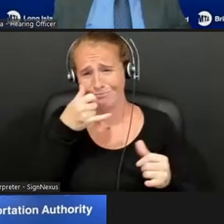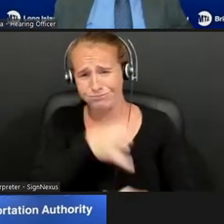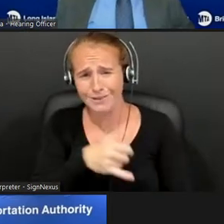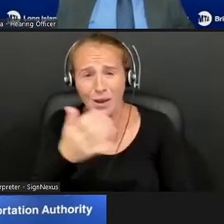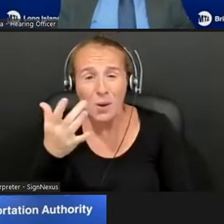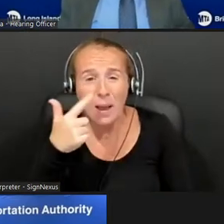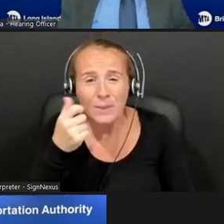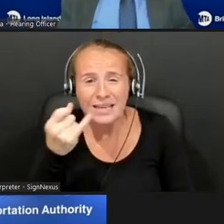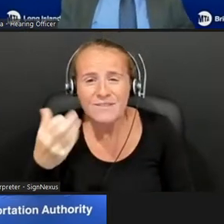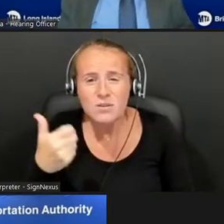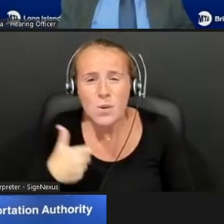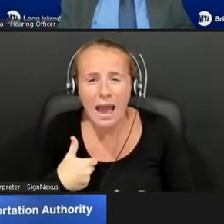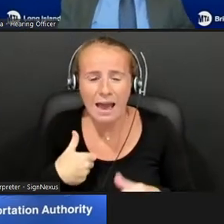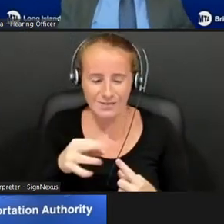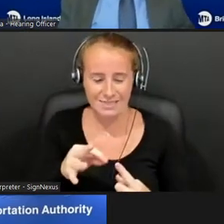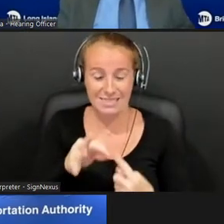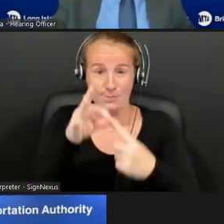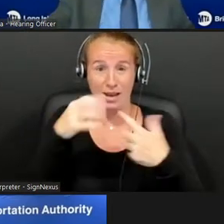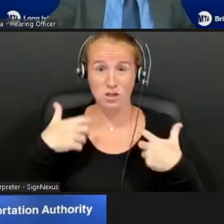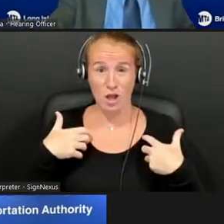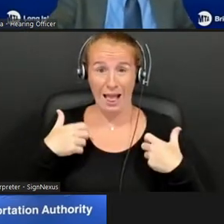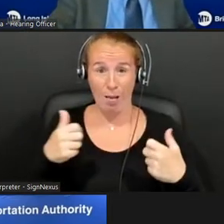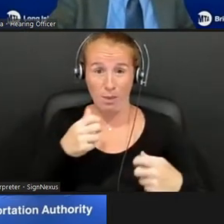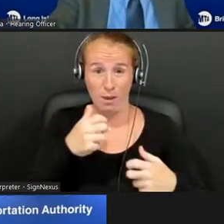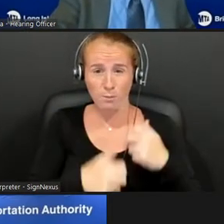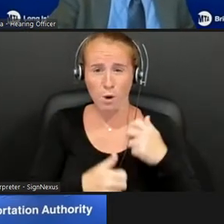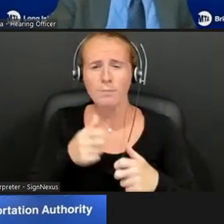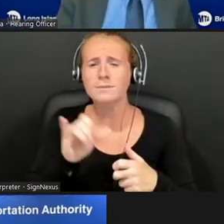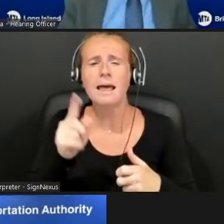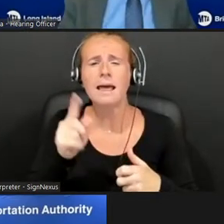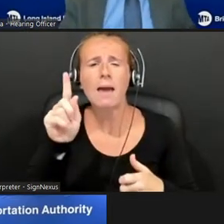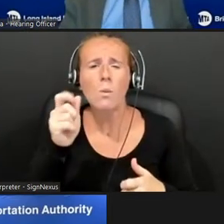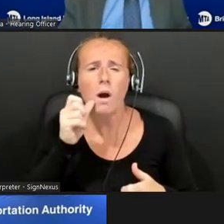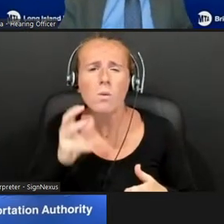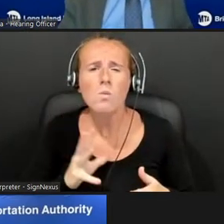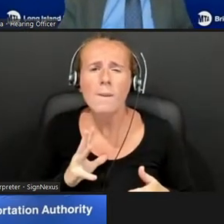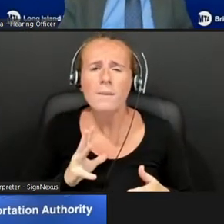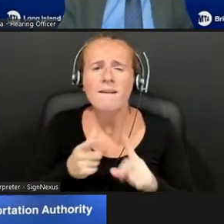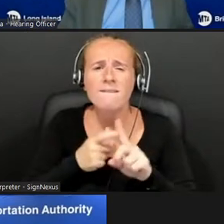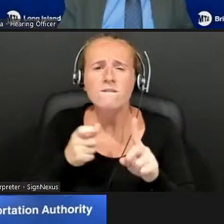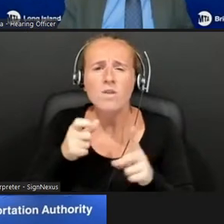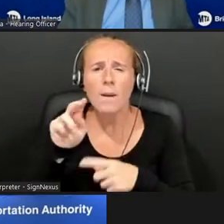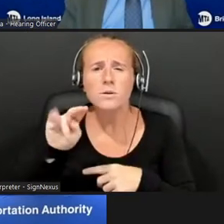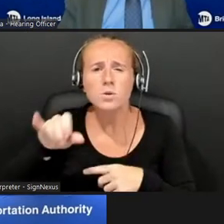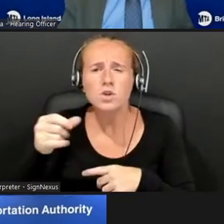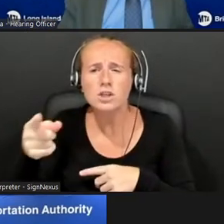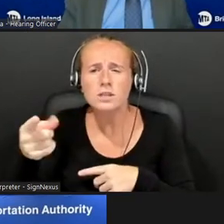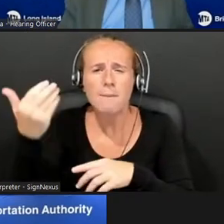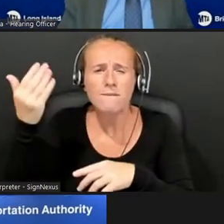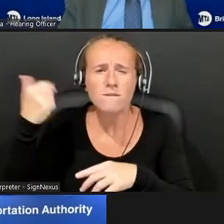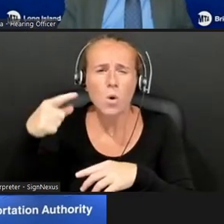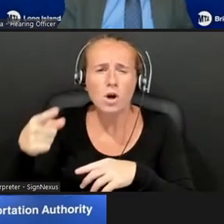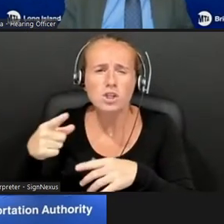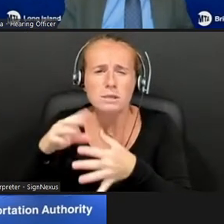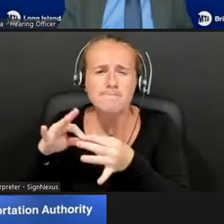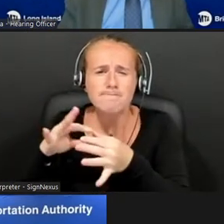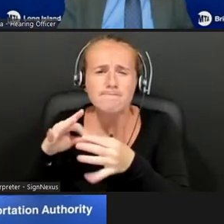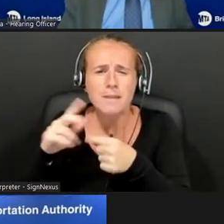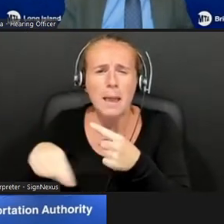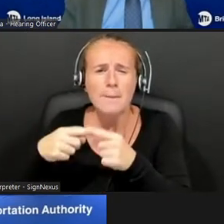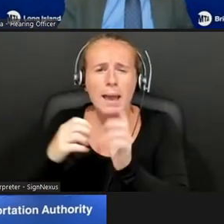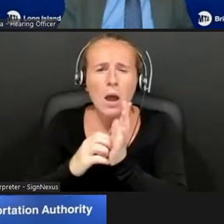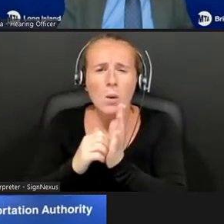some kind of specialized health concerns like the lady from uh uh New Jersey who was talking about having cancer and having to see